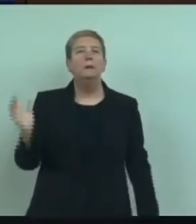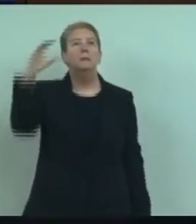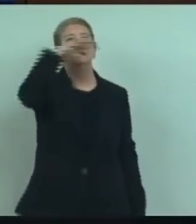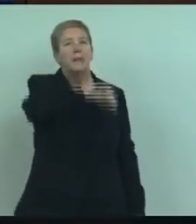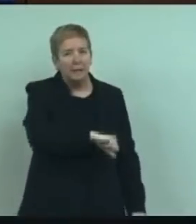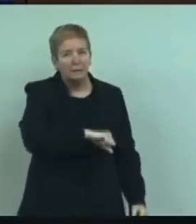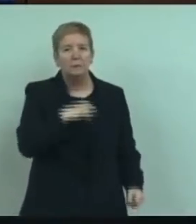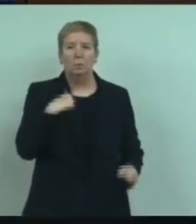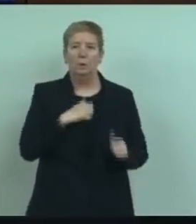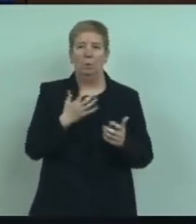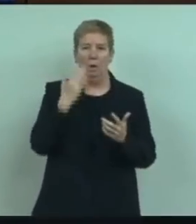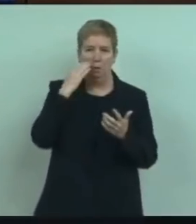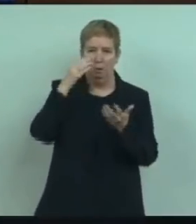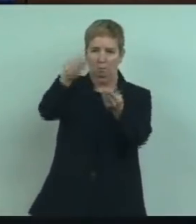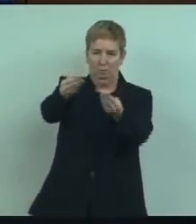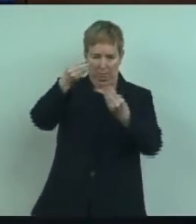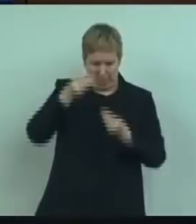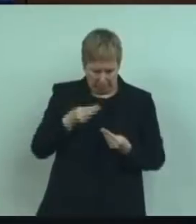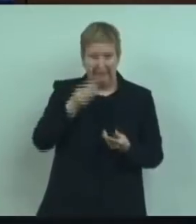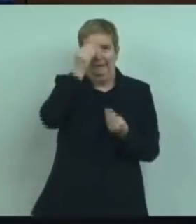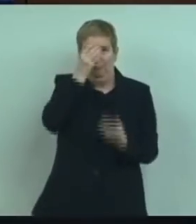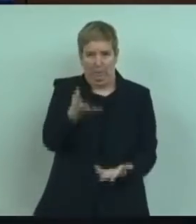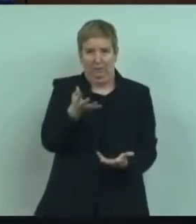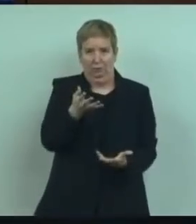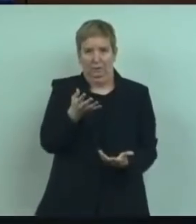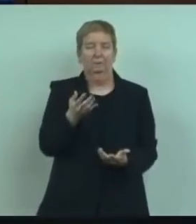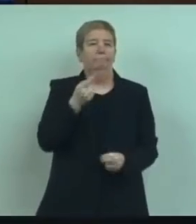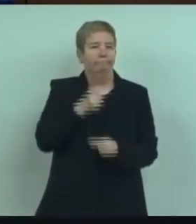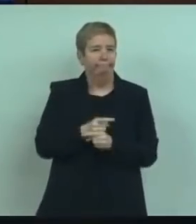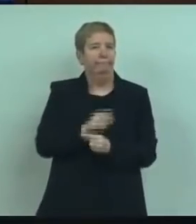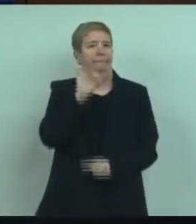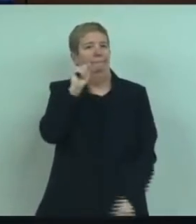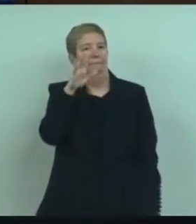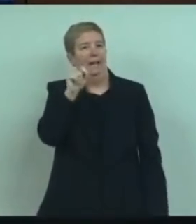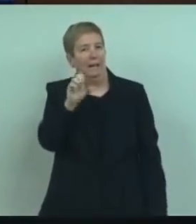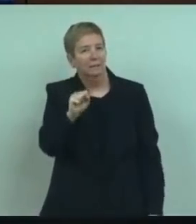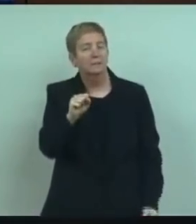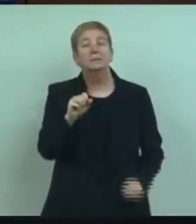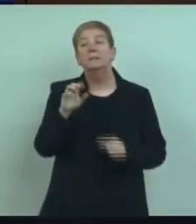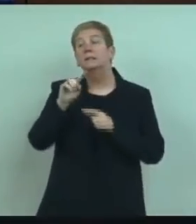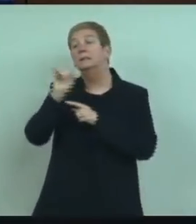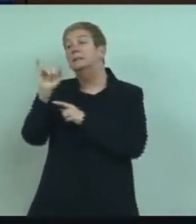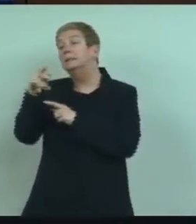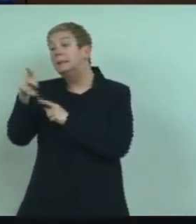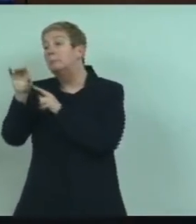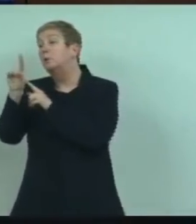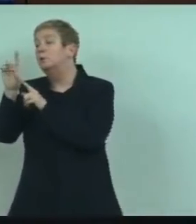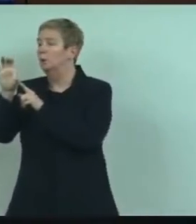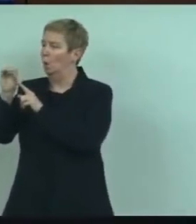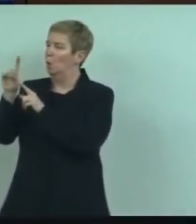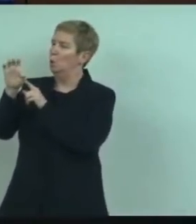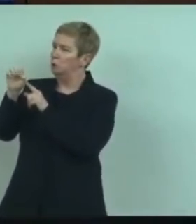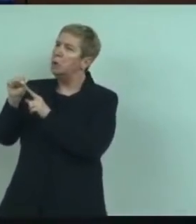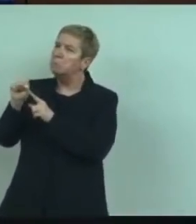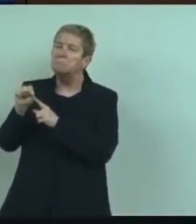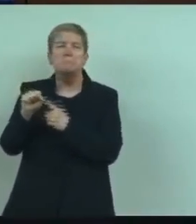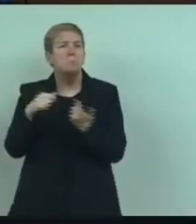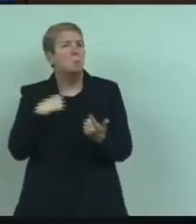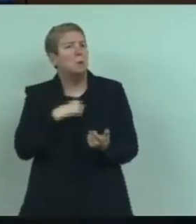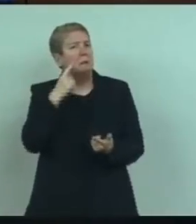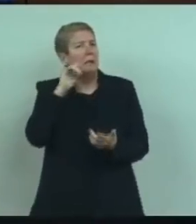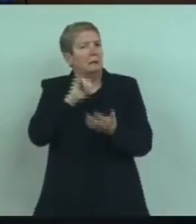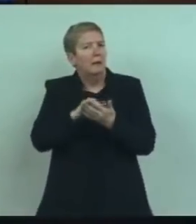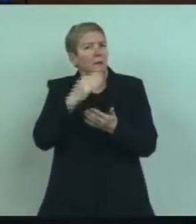that we have accurate information as timely as possible. We think zip codes can be a powerful tool. Again, we want to